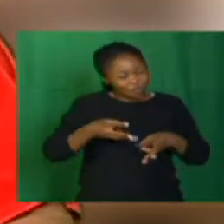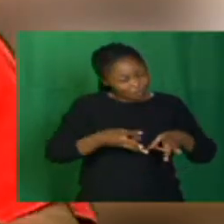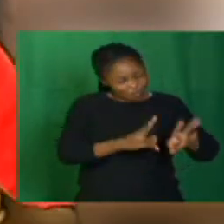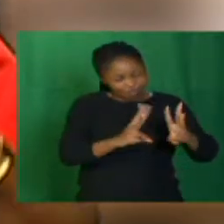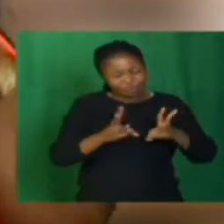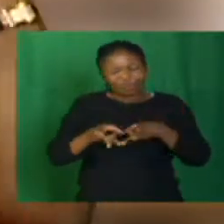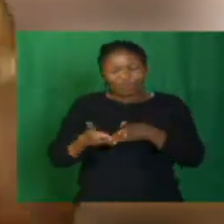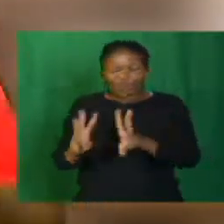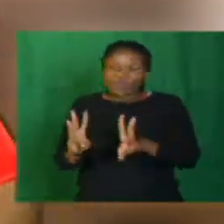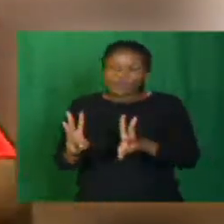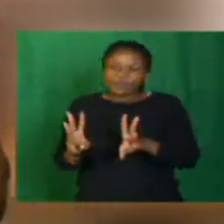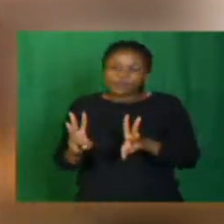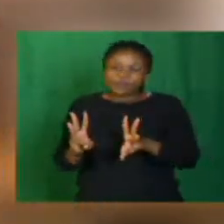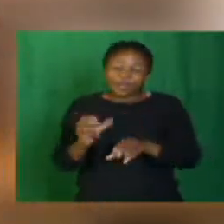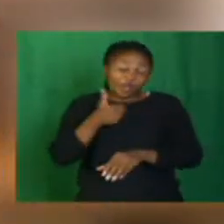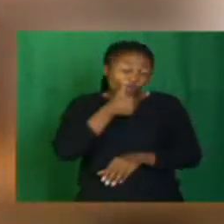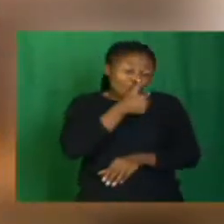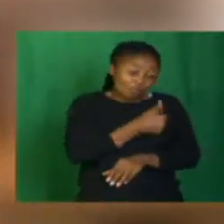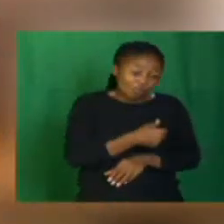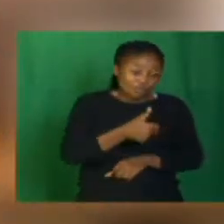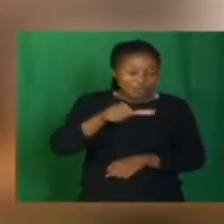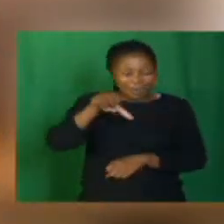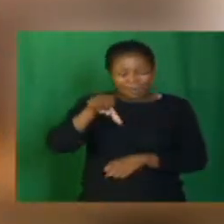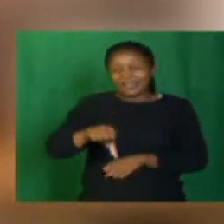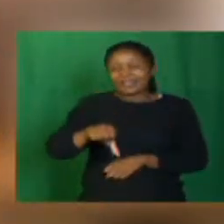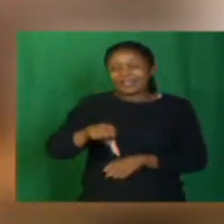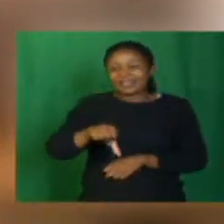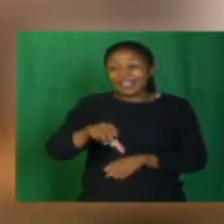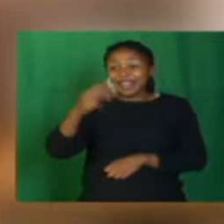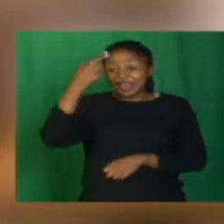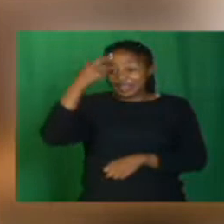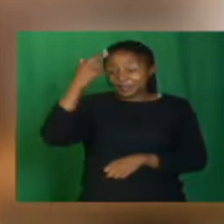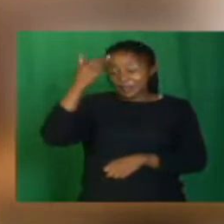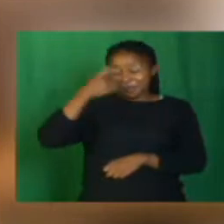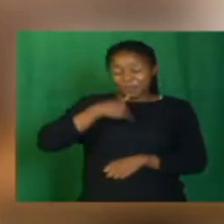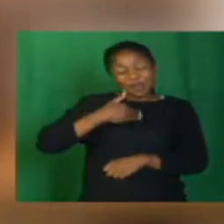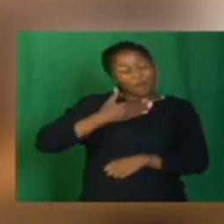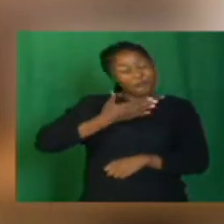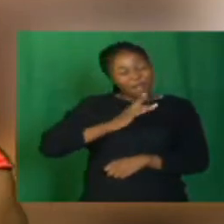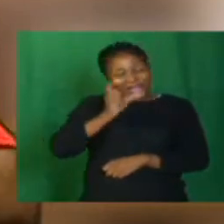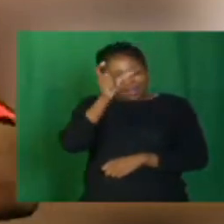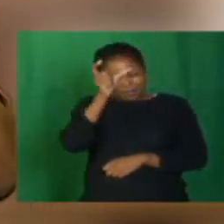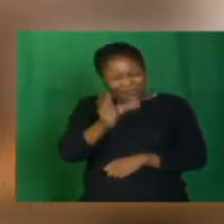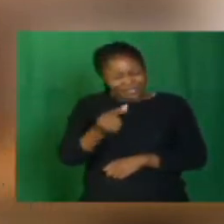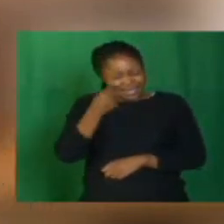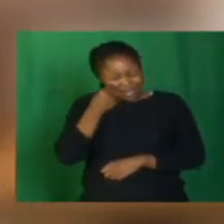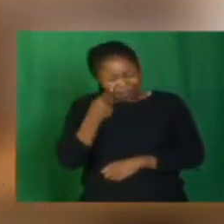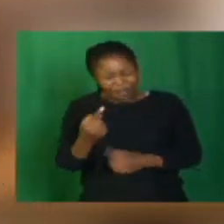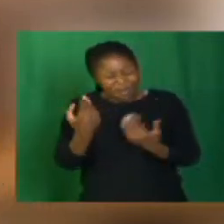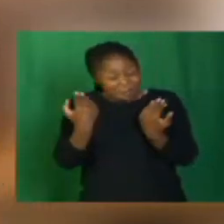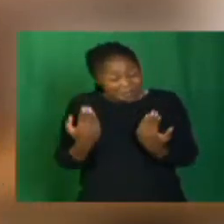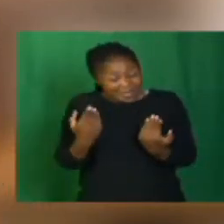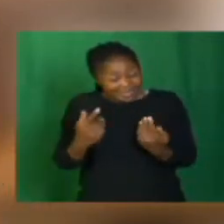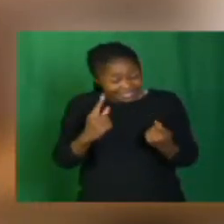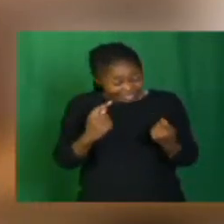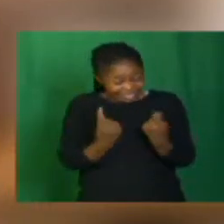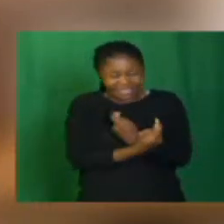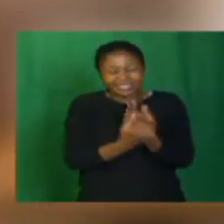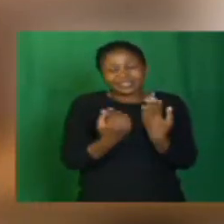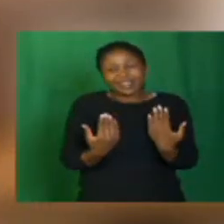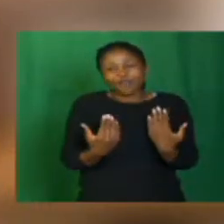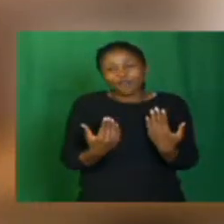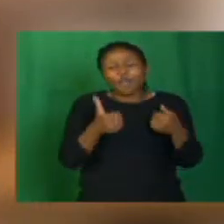you the what? The merits about homeschooling. And now I have presented my transition